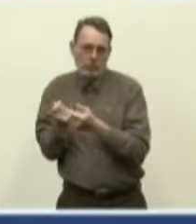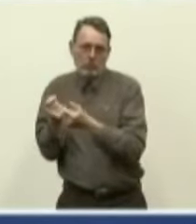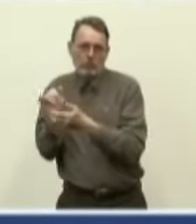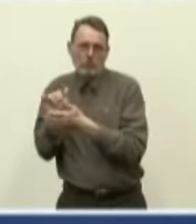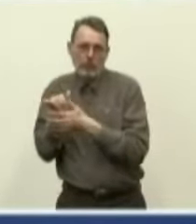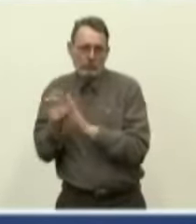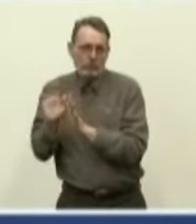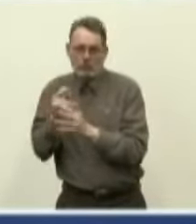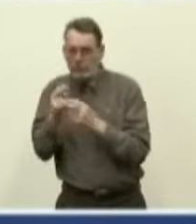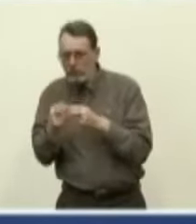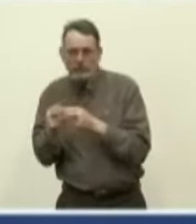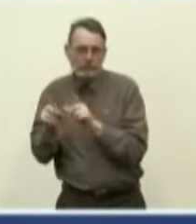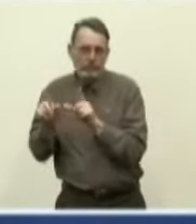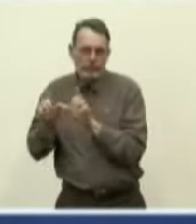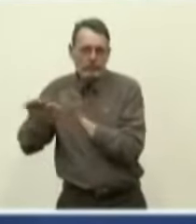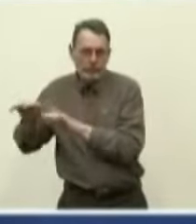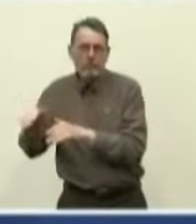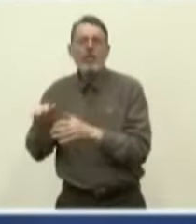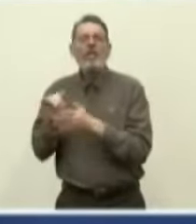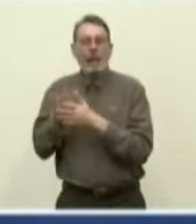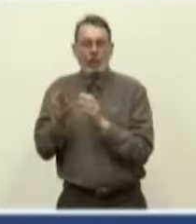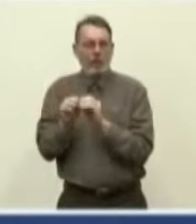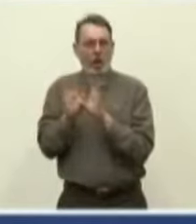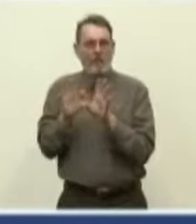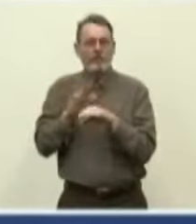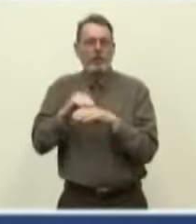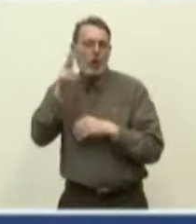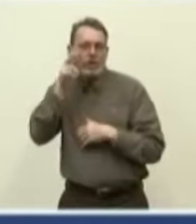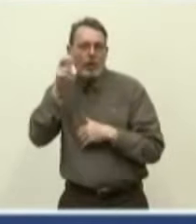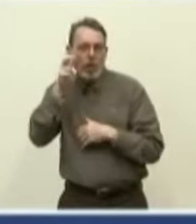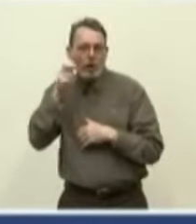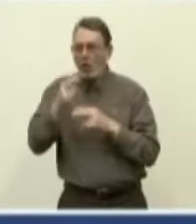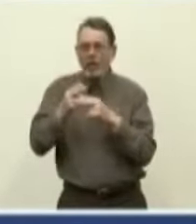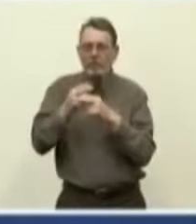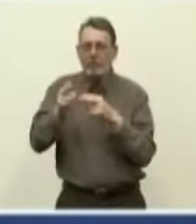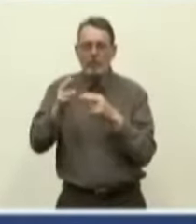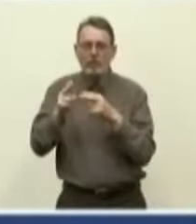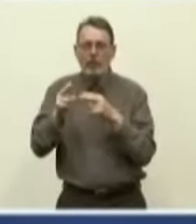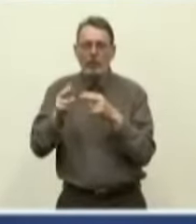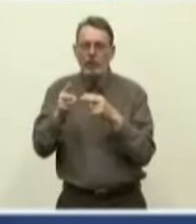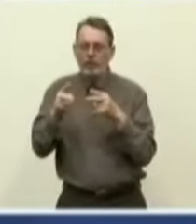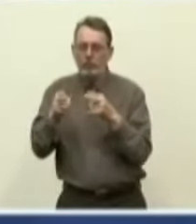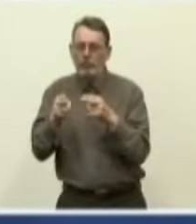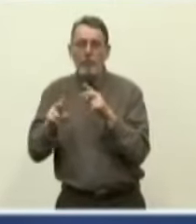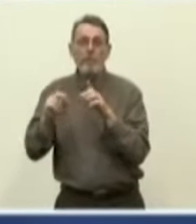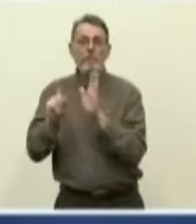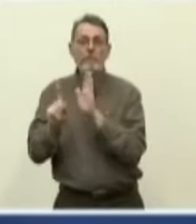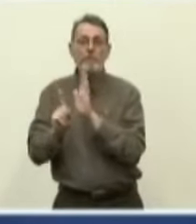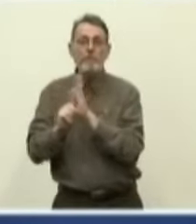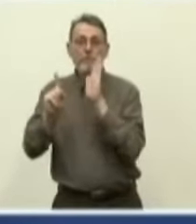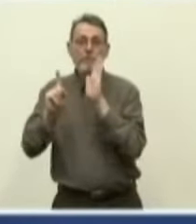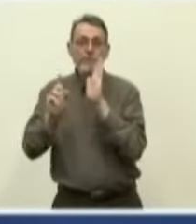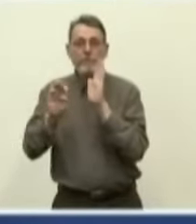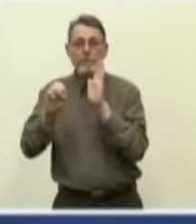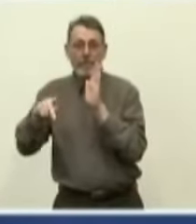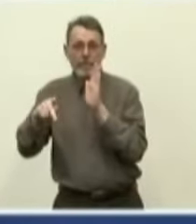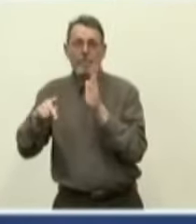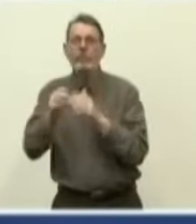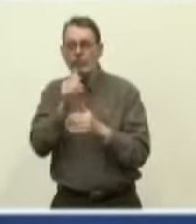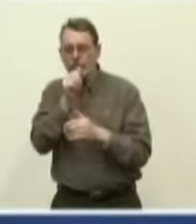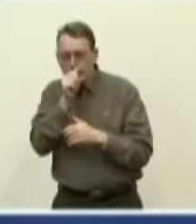will be apparent on the audio transmissions as a momentary beep to cover the personal identifying